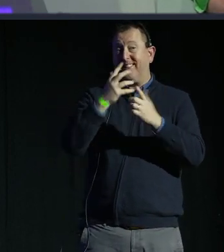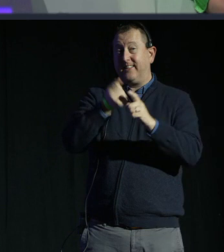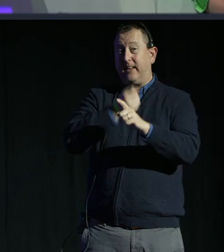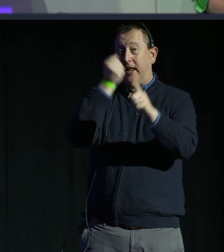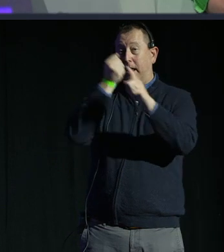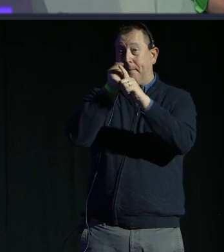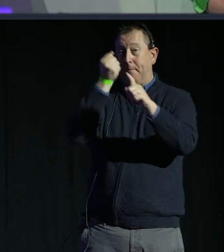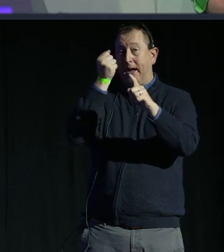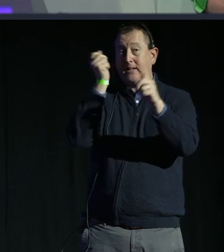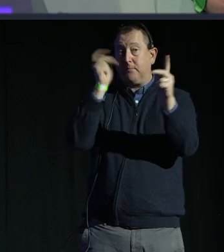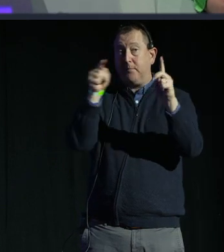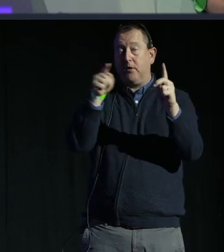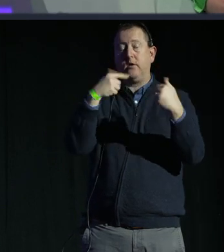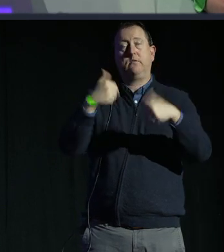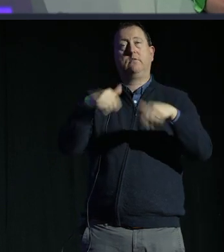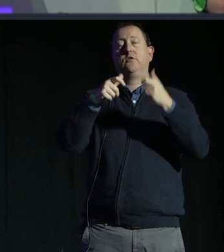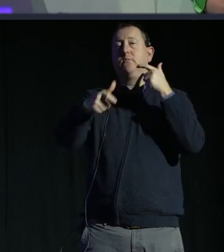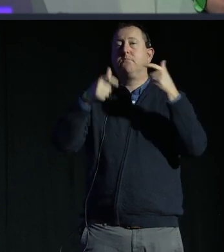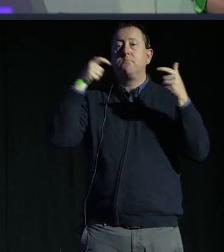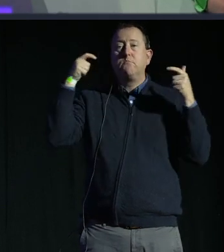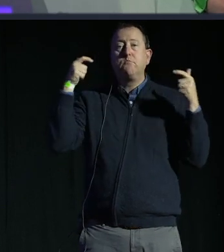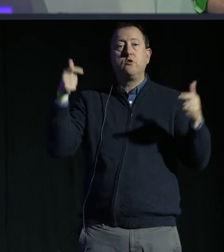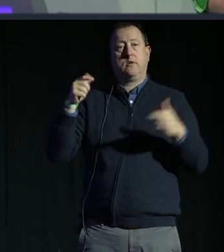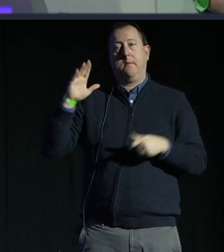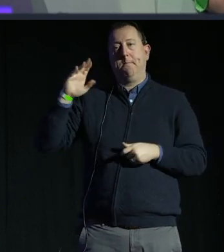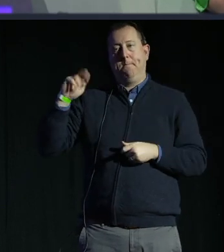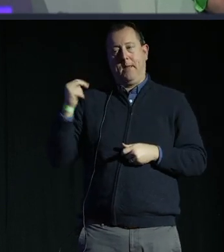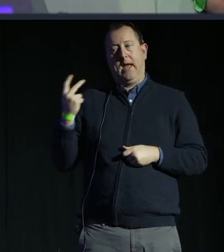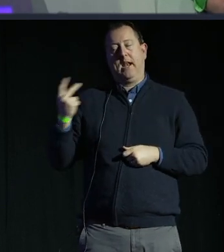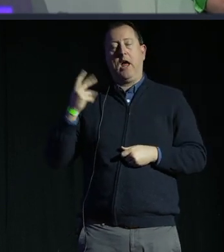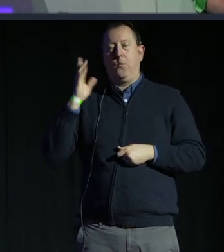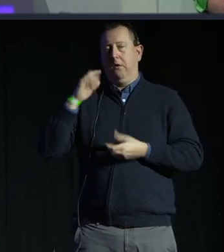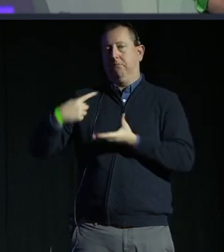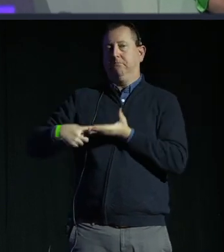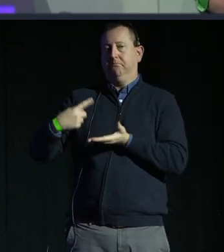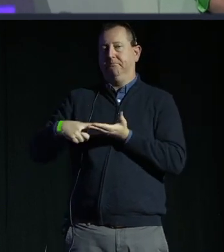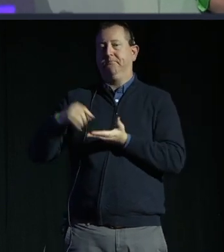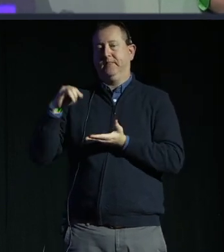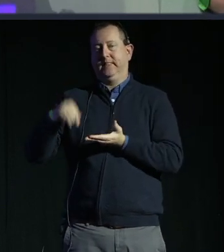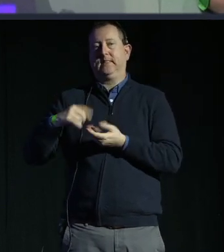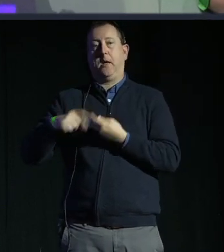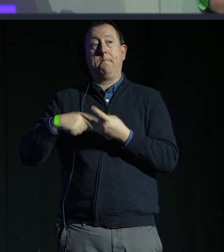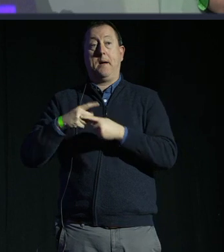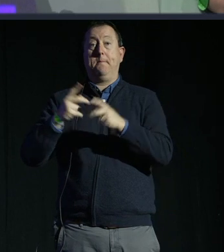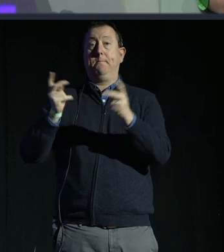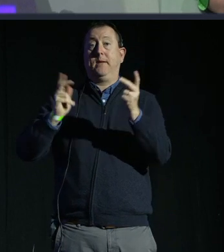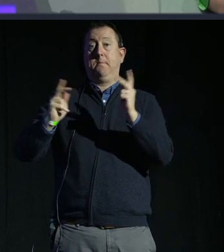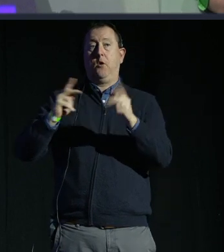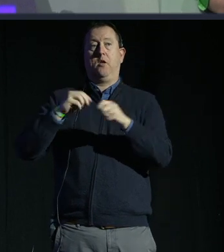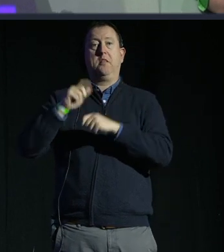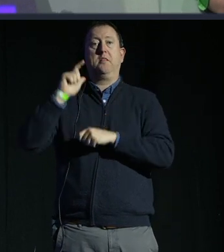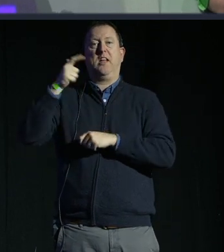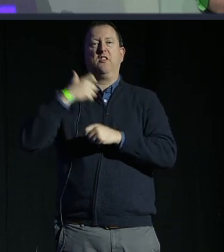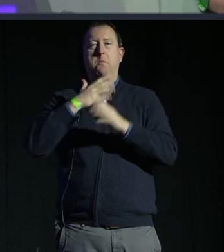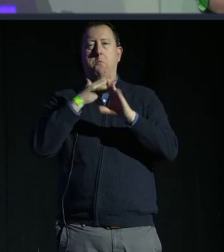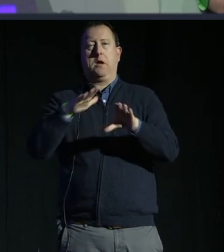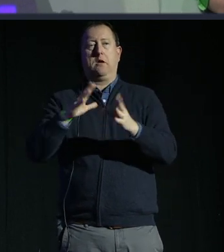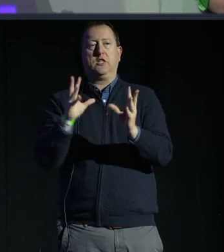enterprise is massive. And I think Ben and I will talk about this mostly about people in our breakout at